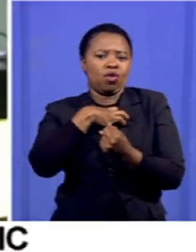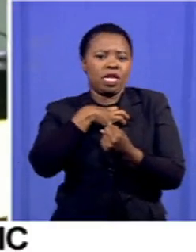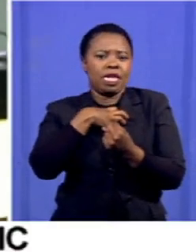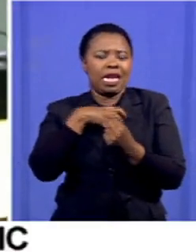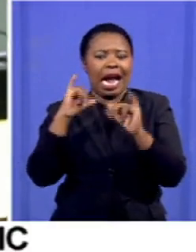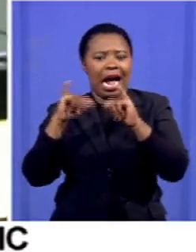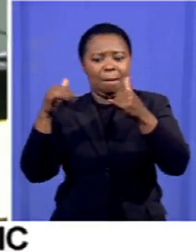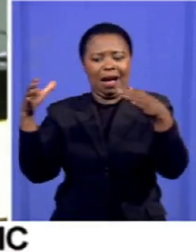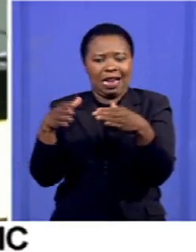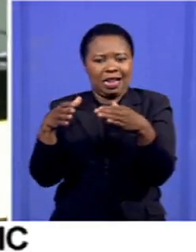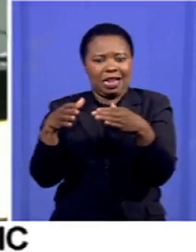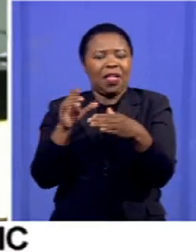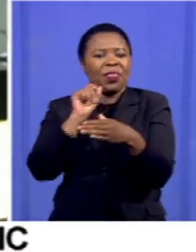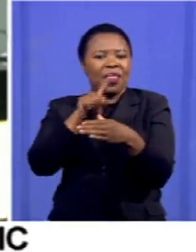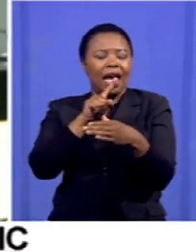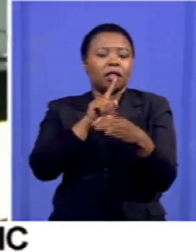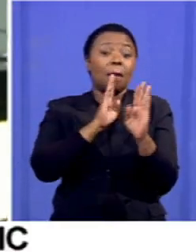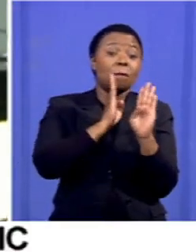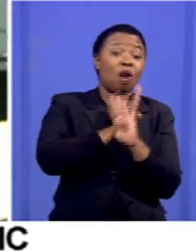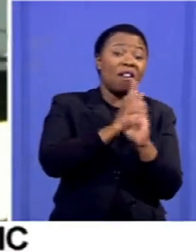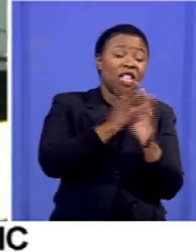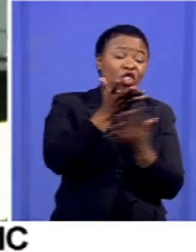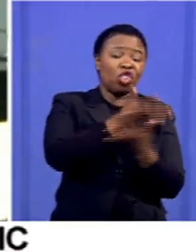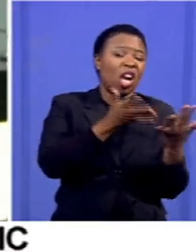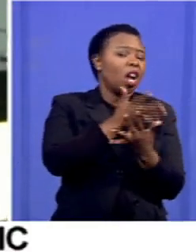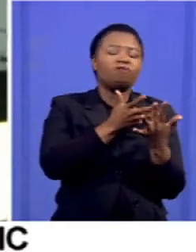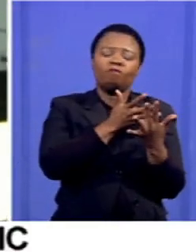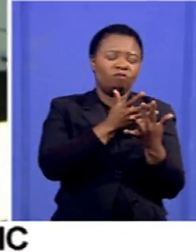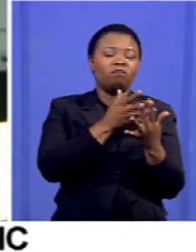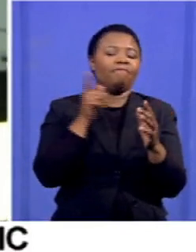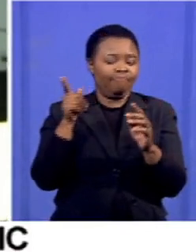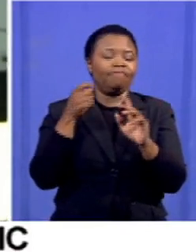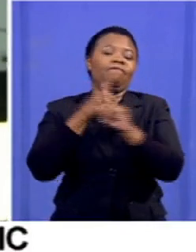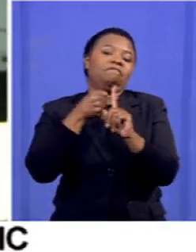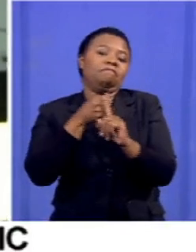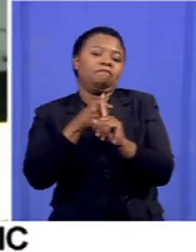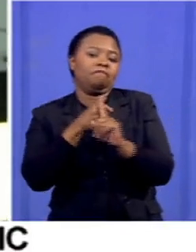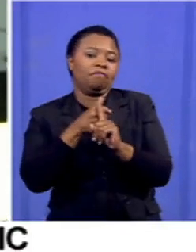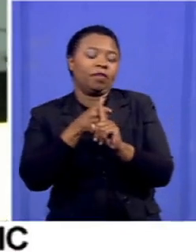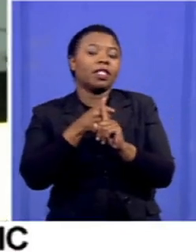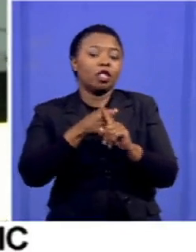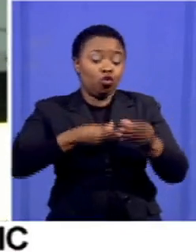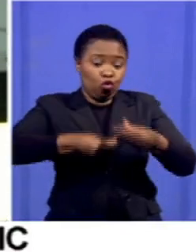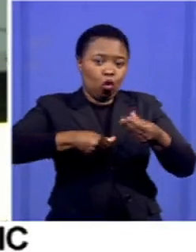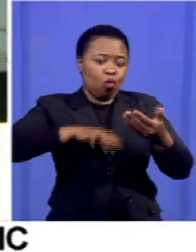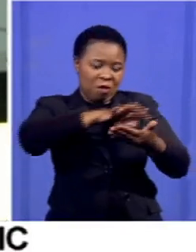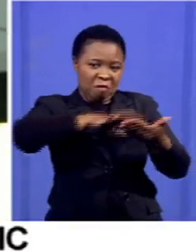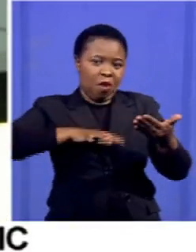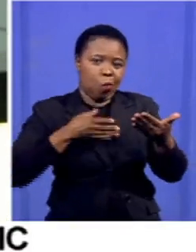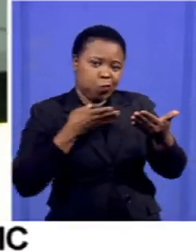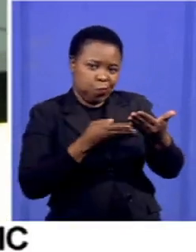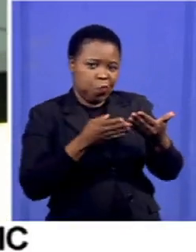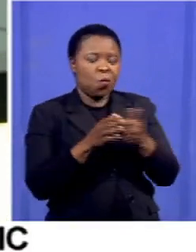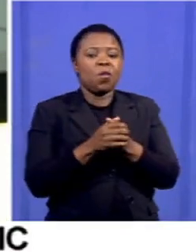entity rather than having private shareholders. It's something that they raise again in their papers, but they also